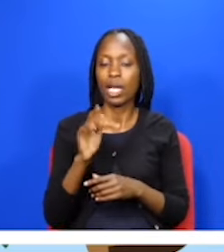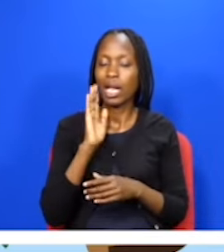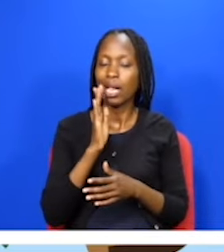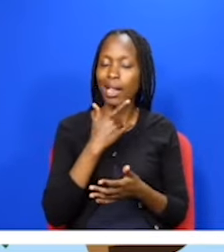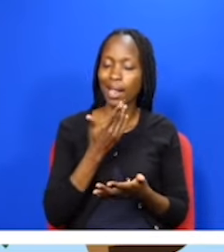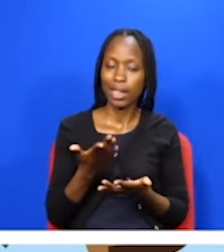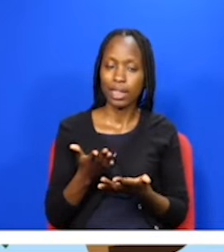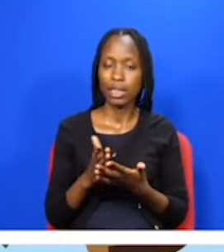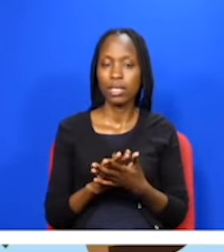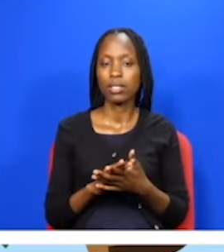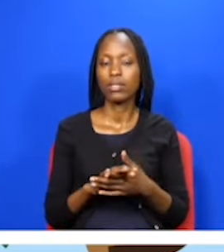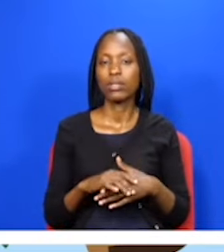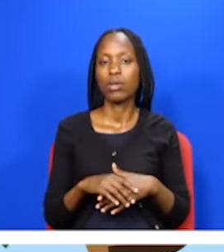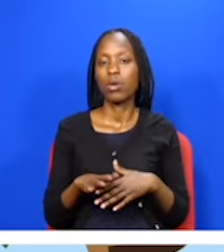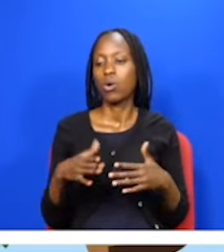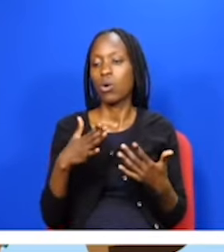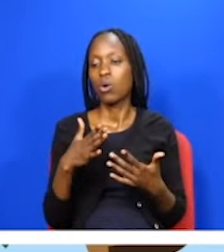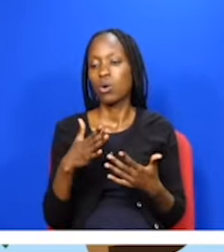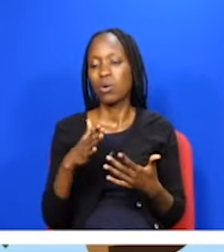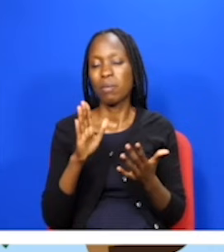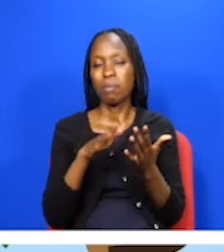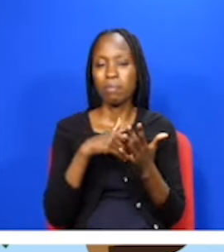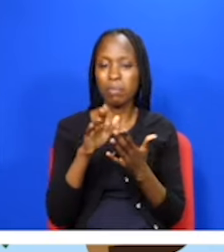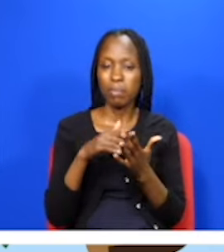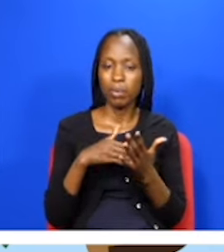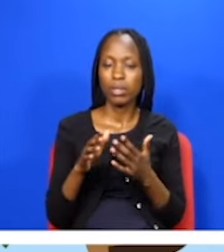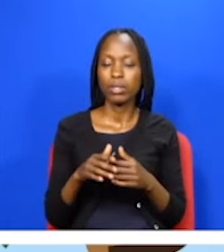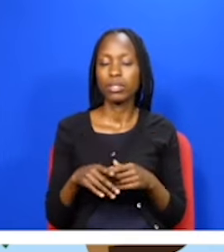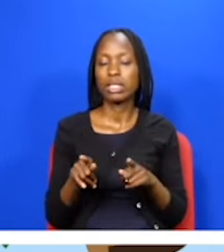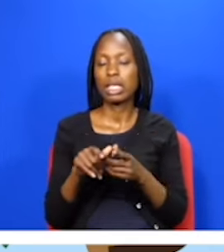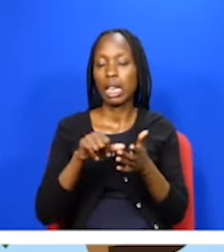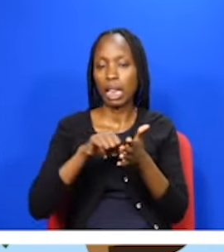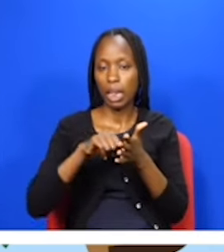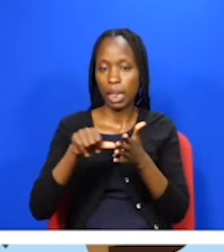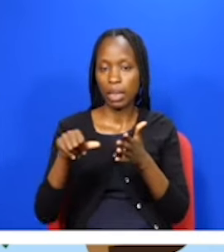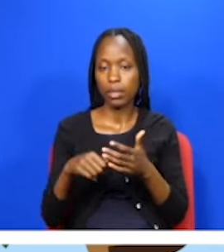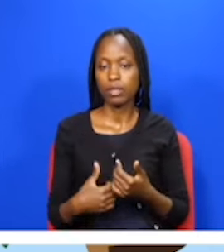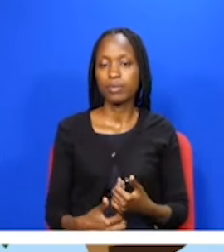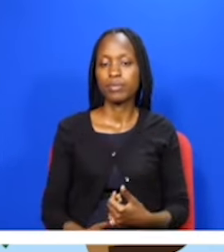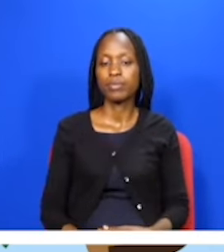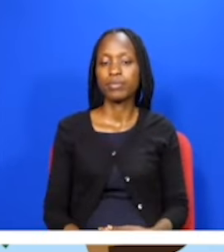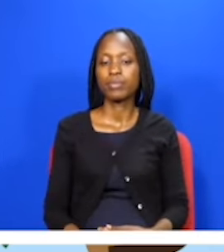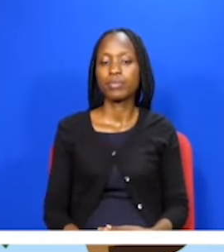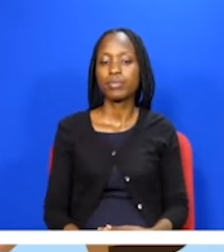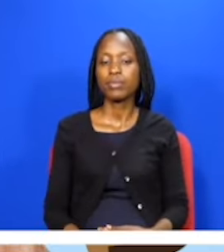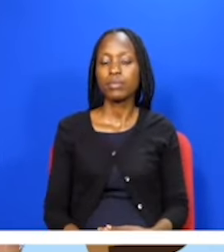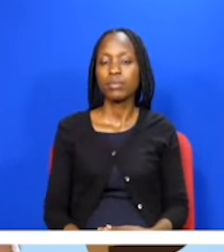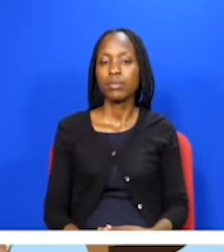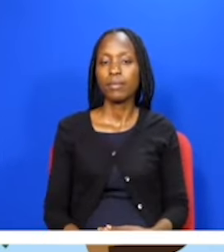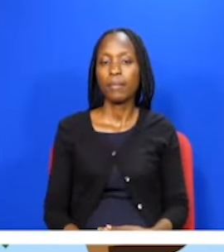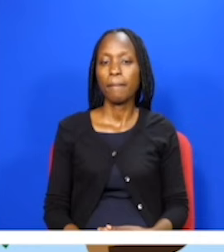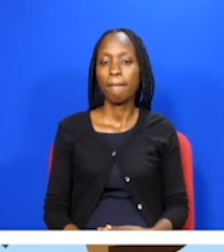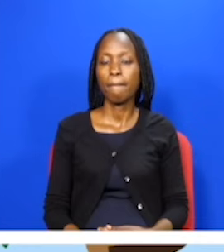maybe watercolors and brushes. We also need some tapes. For me, I have clear white tape and black